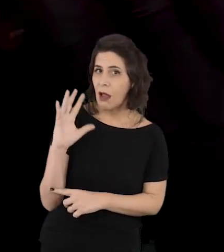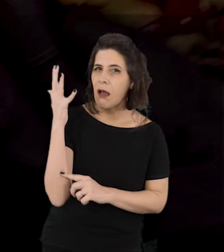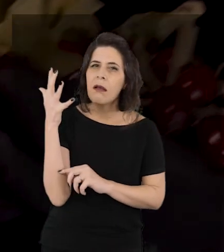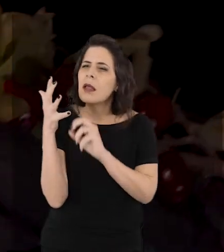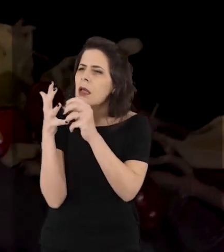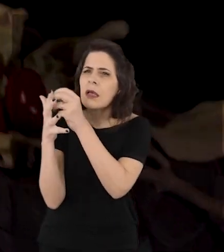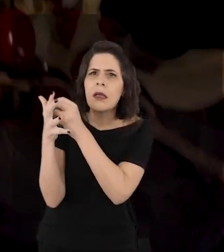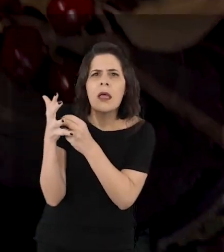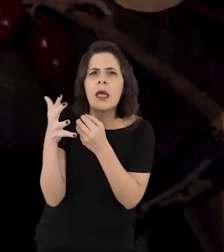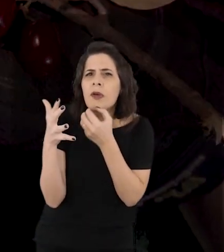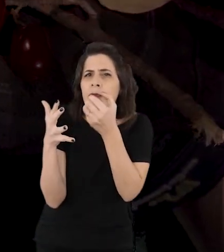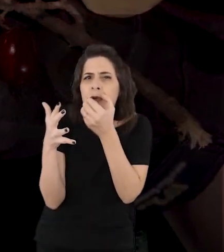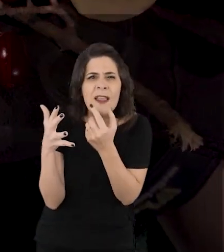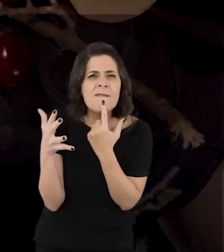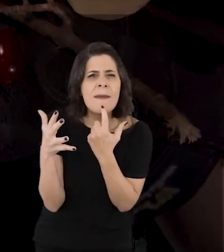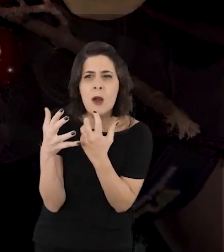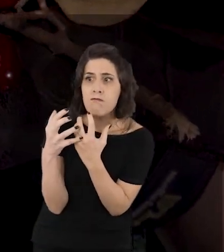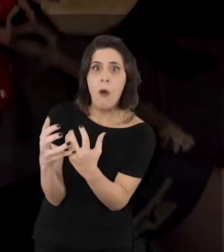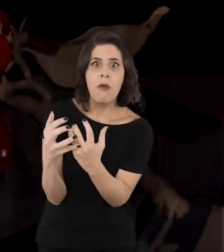Quand les fruits sont bien rouges, ils